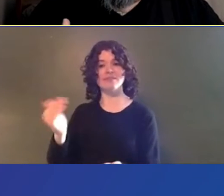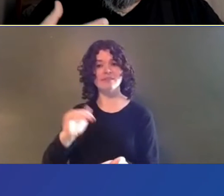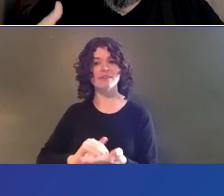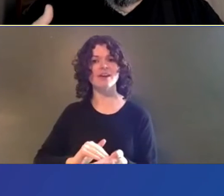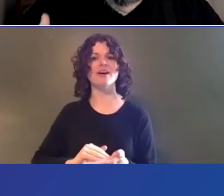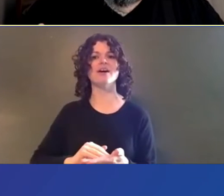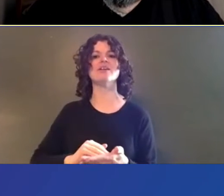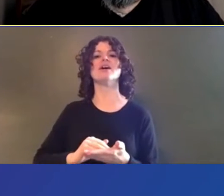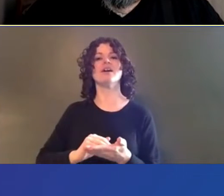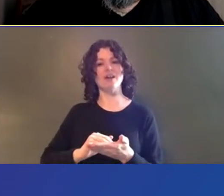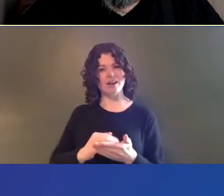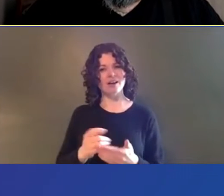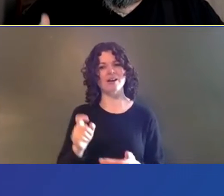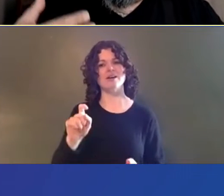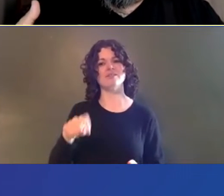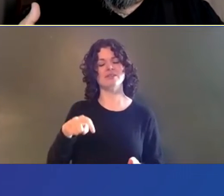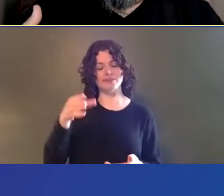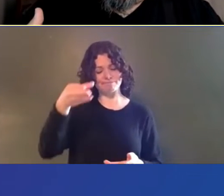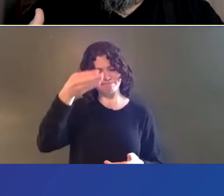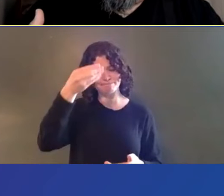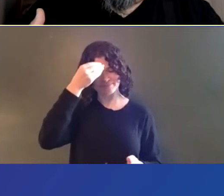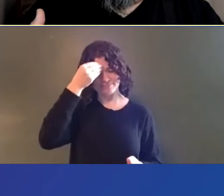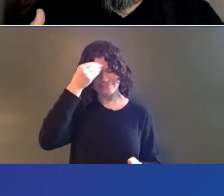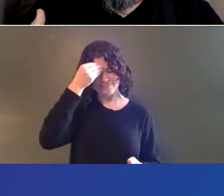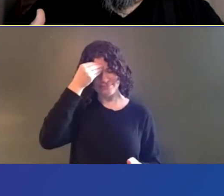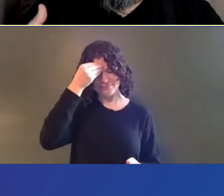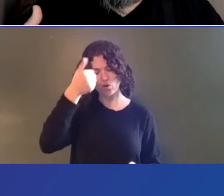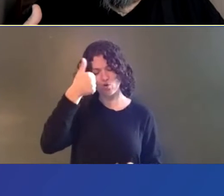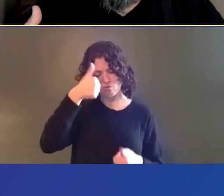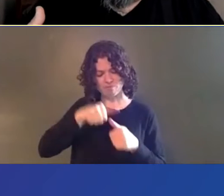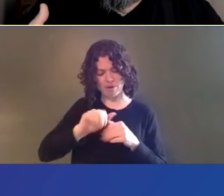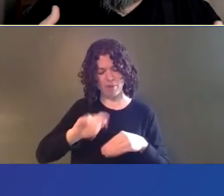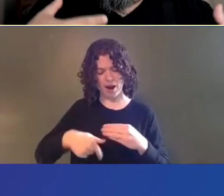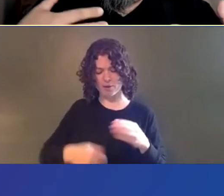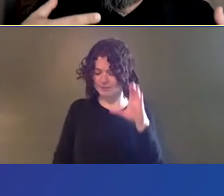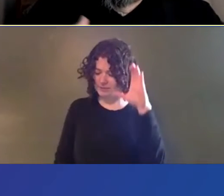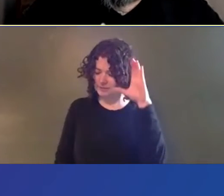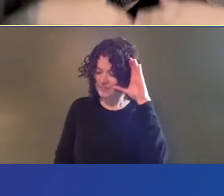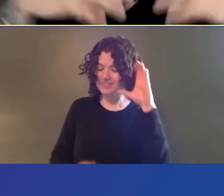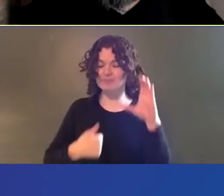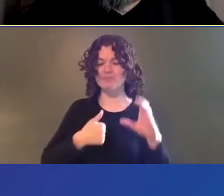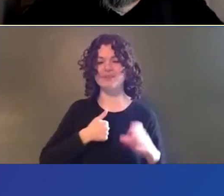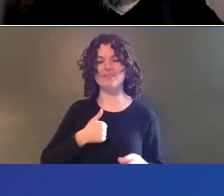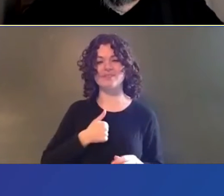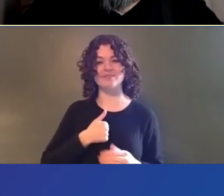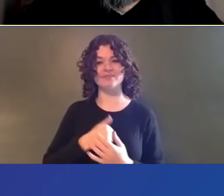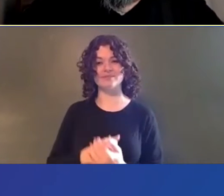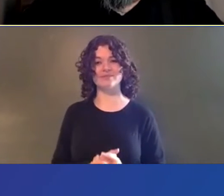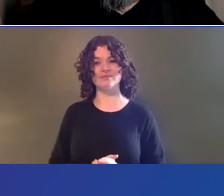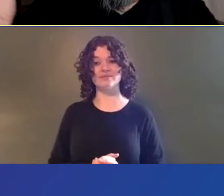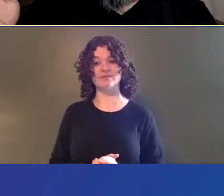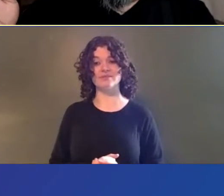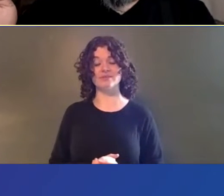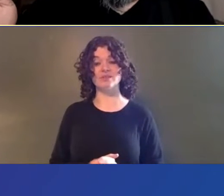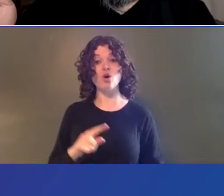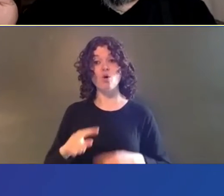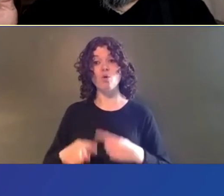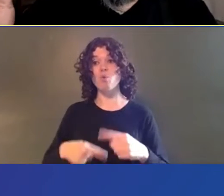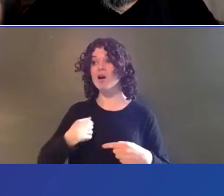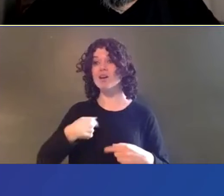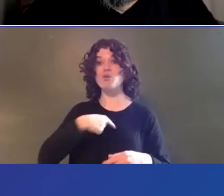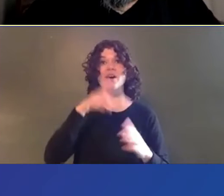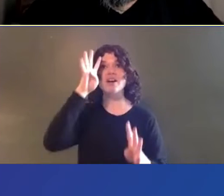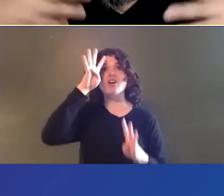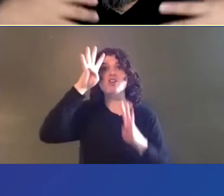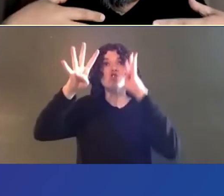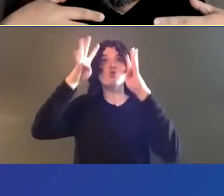how I need to listen to myself even more, because sometimes we're creating for the mass, right? And I feel like sometimes